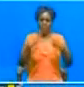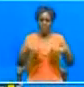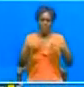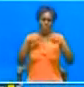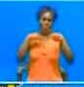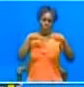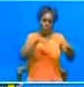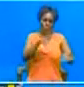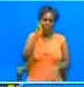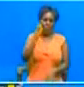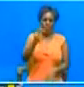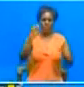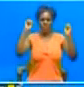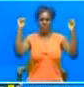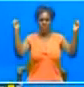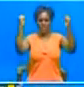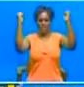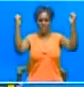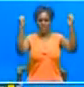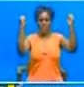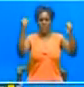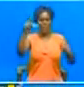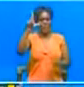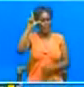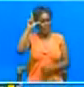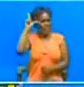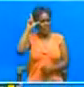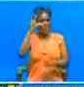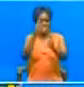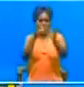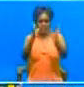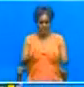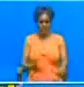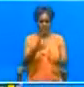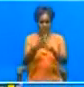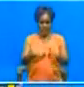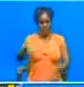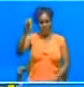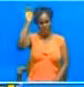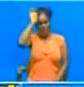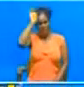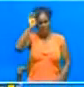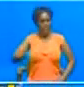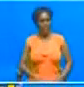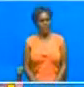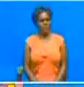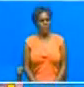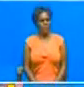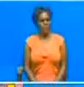out to watch the county's champions in action. Our very own Aline Washira now reports from the City of Champions.